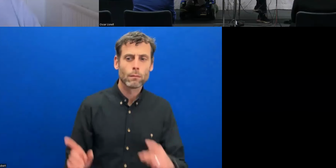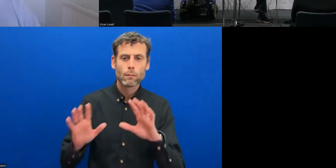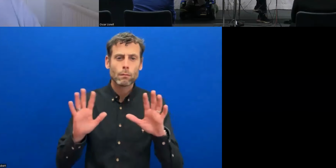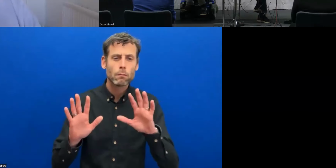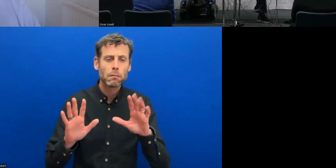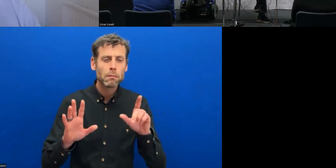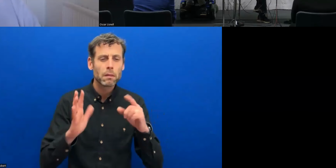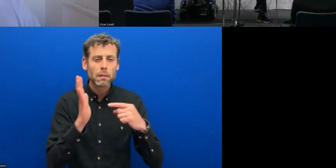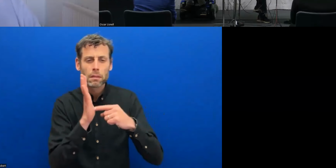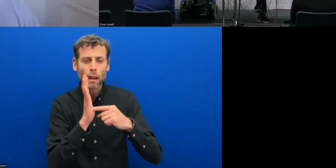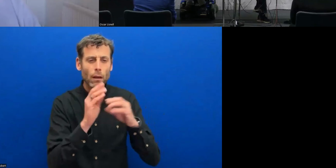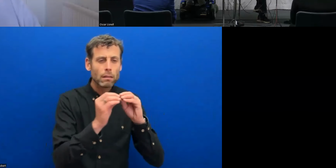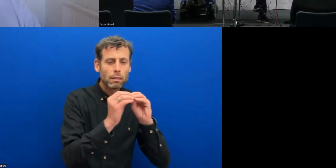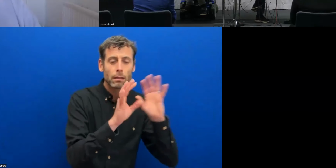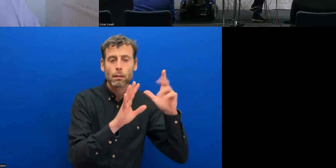Okay.